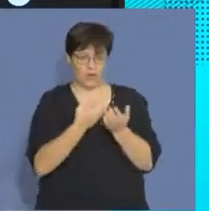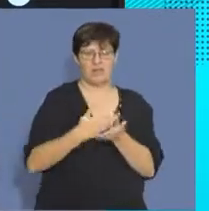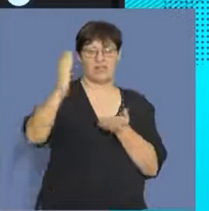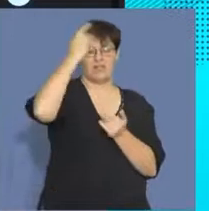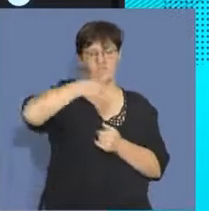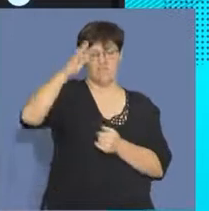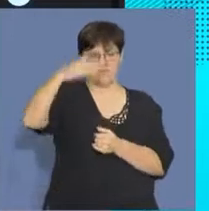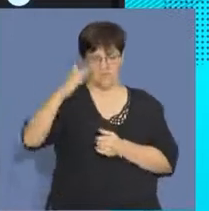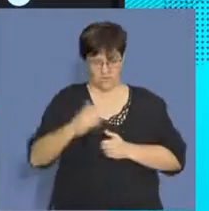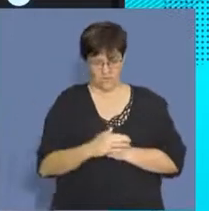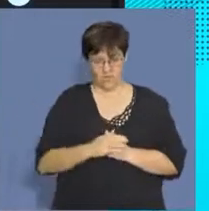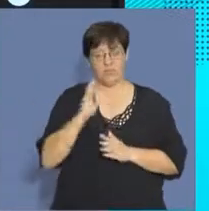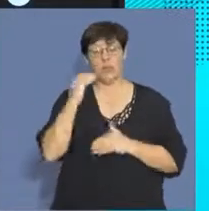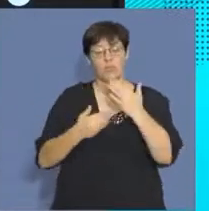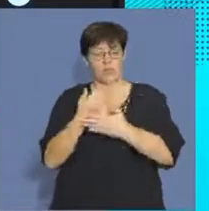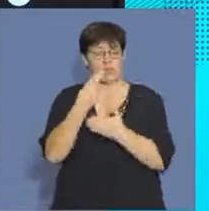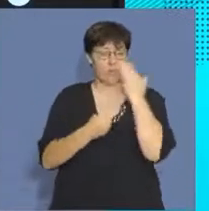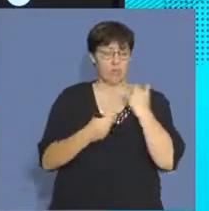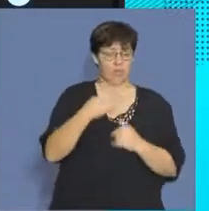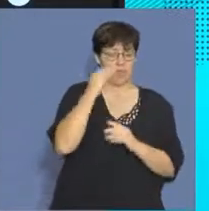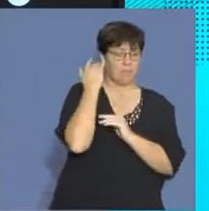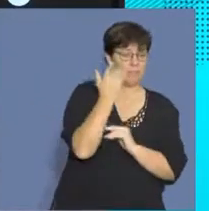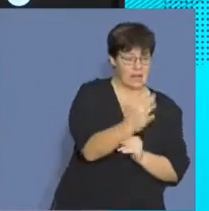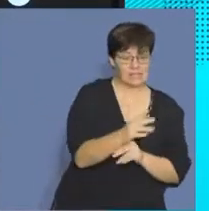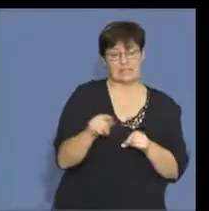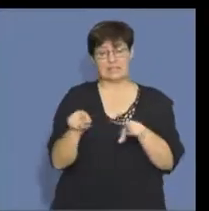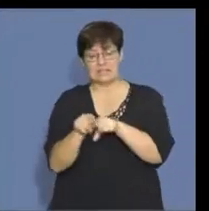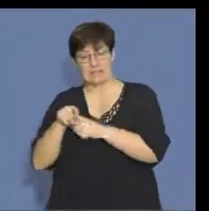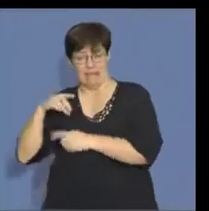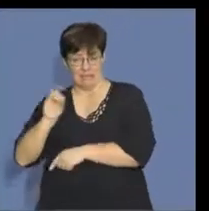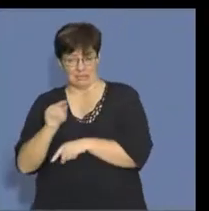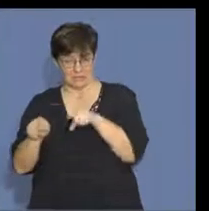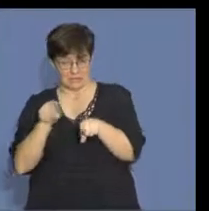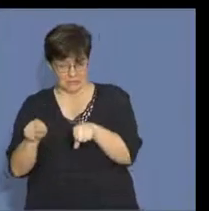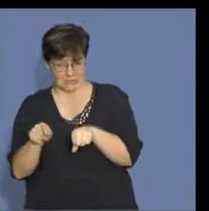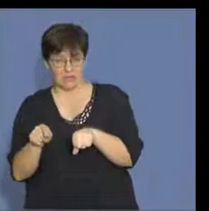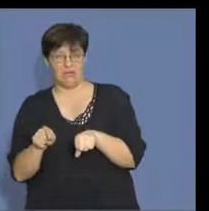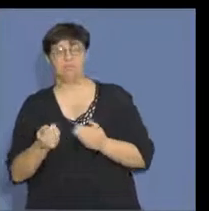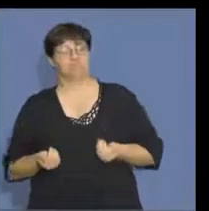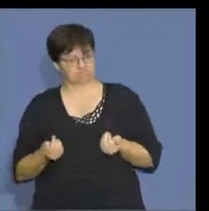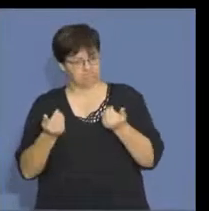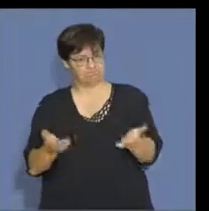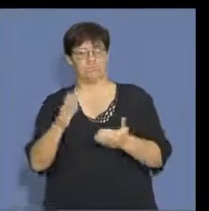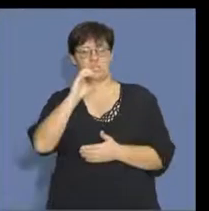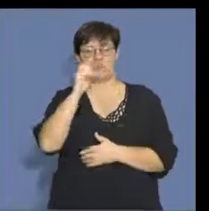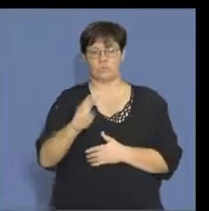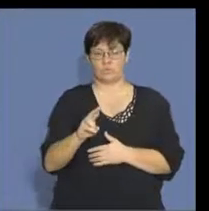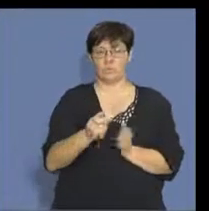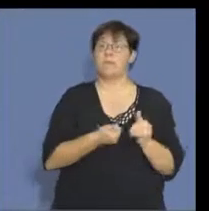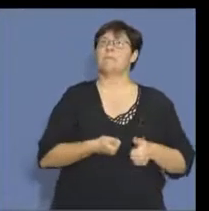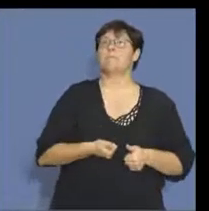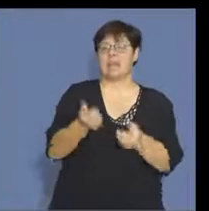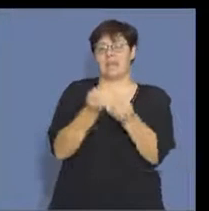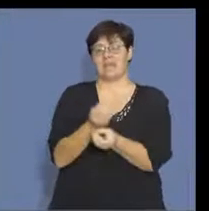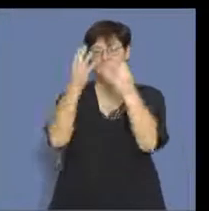that these processes, both in plants as well as in animals, produce carbon dioxide and release that back into